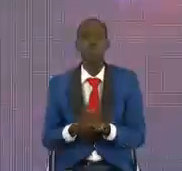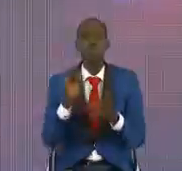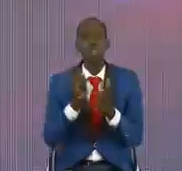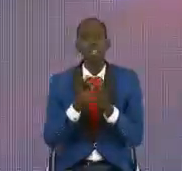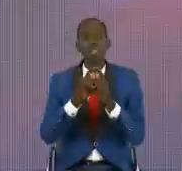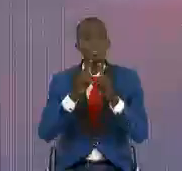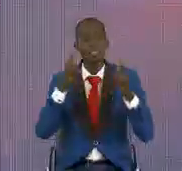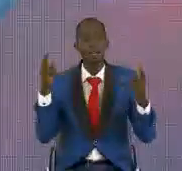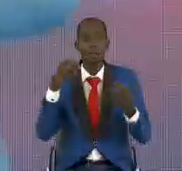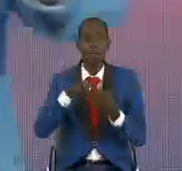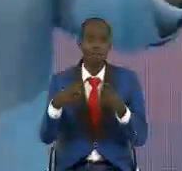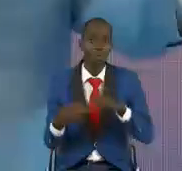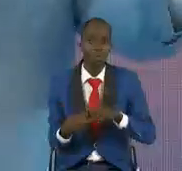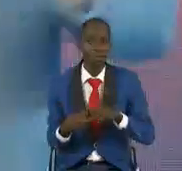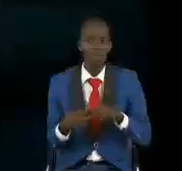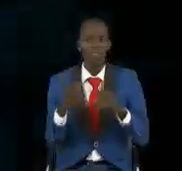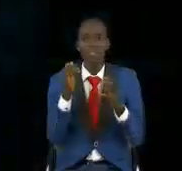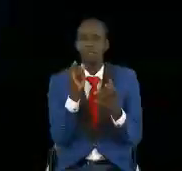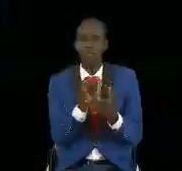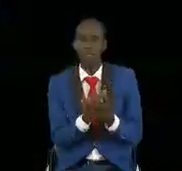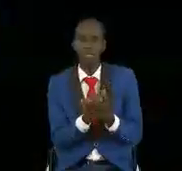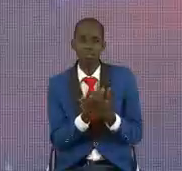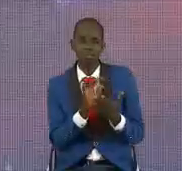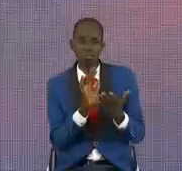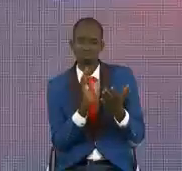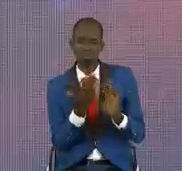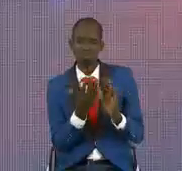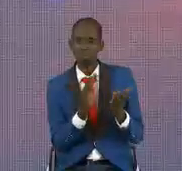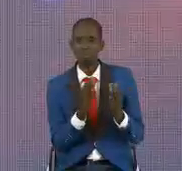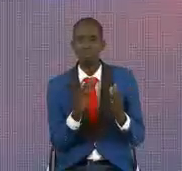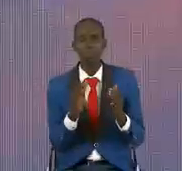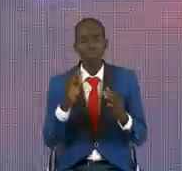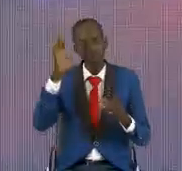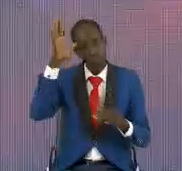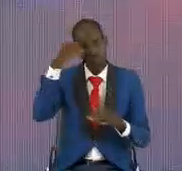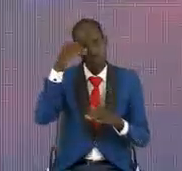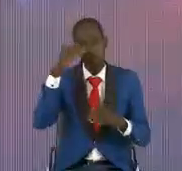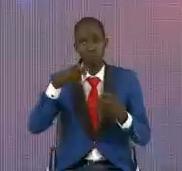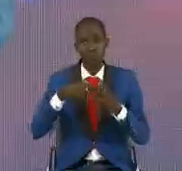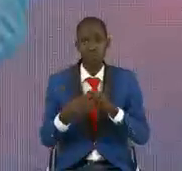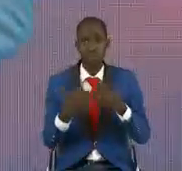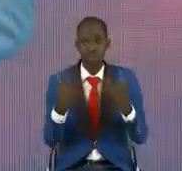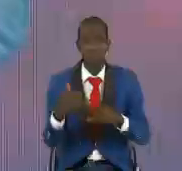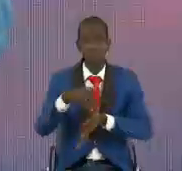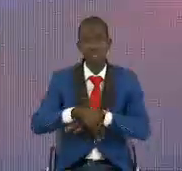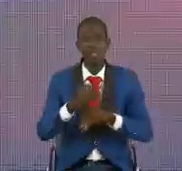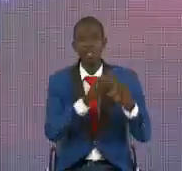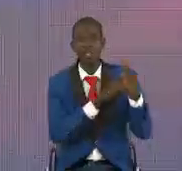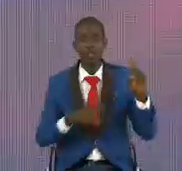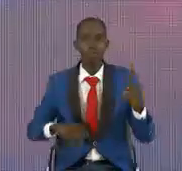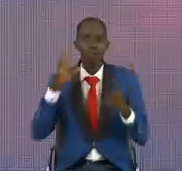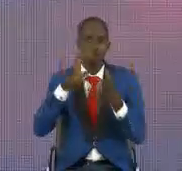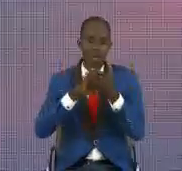problem, that seemingly incurable problem, tonight, the Lord will remove it from